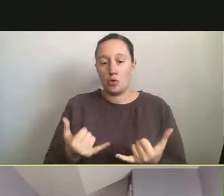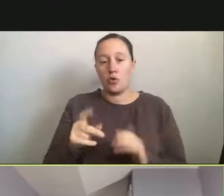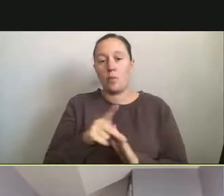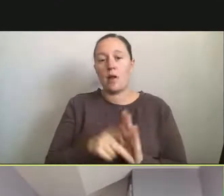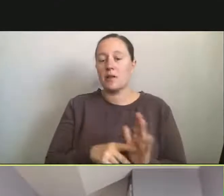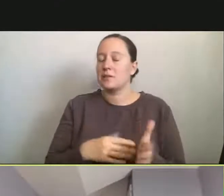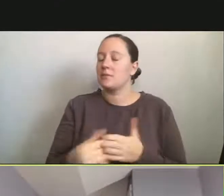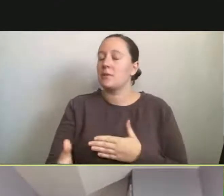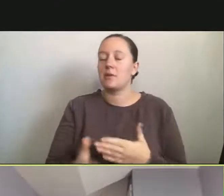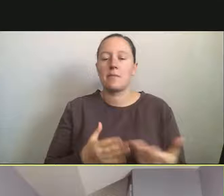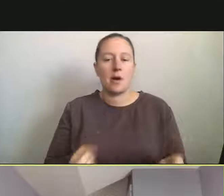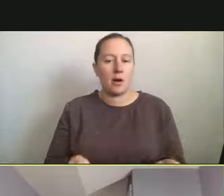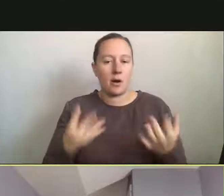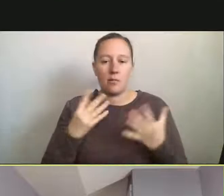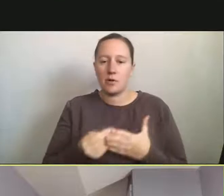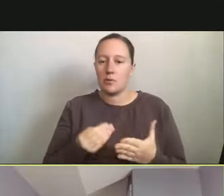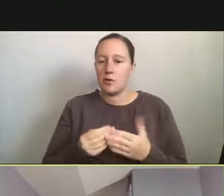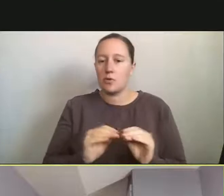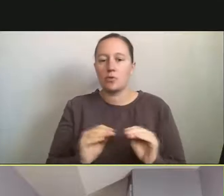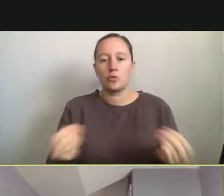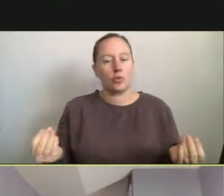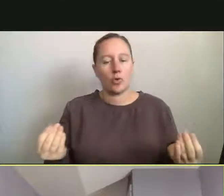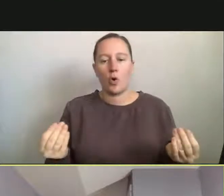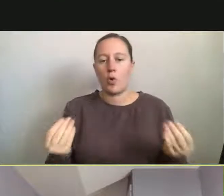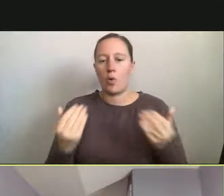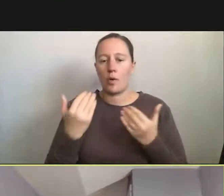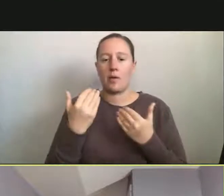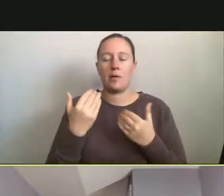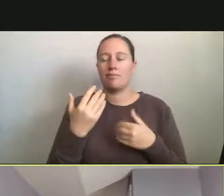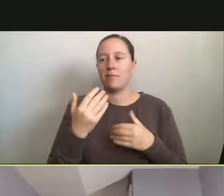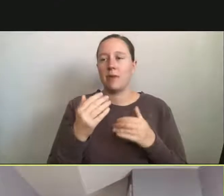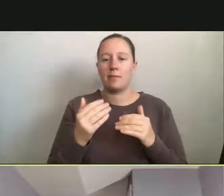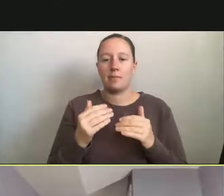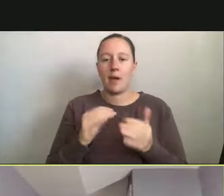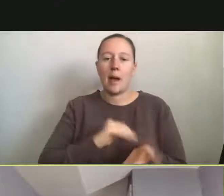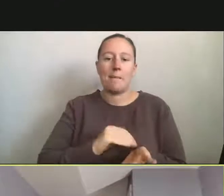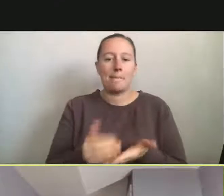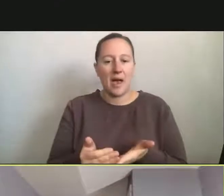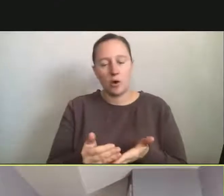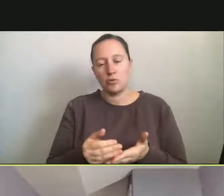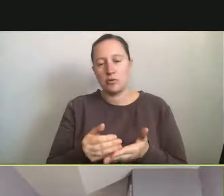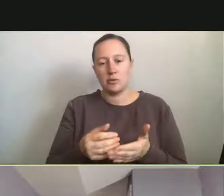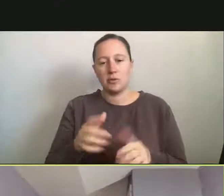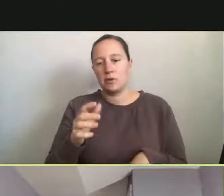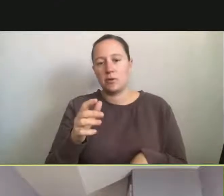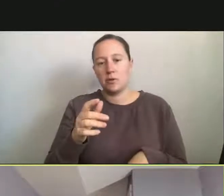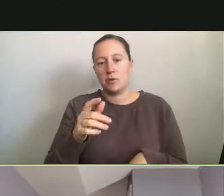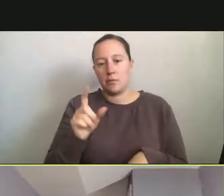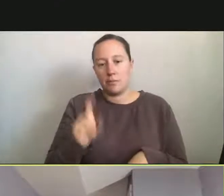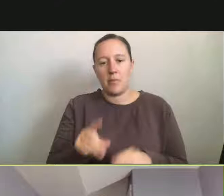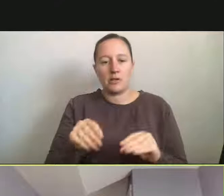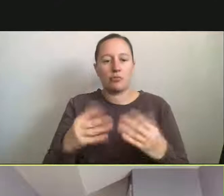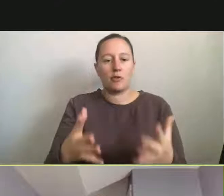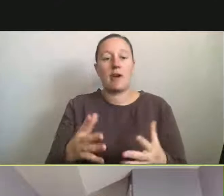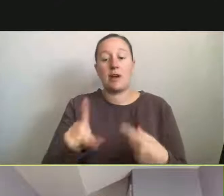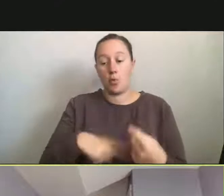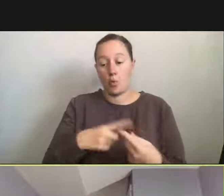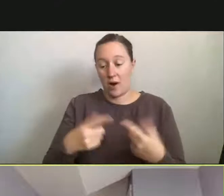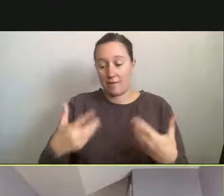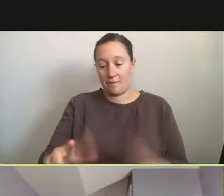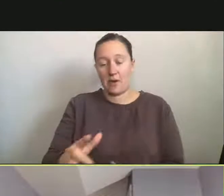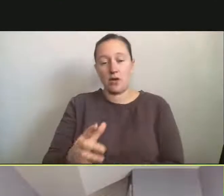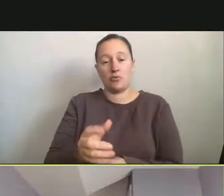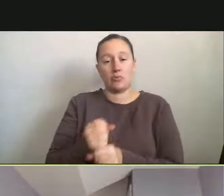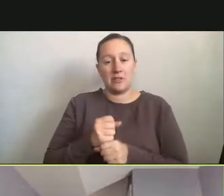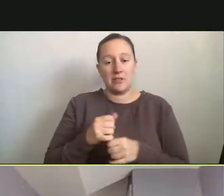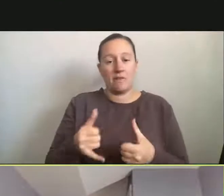funding level. So there's no funding threshold in it. And second, once an award is made and the plan is approved